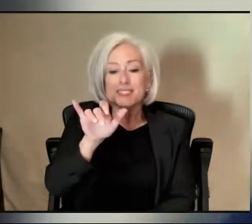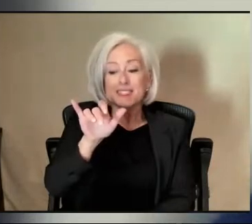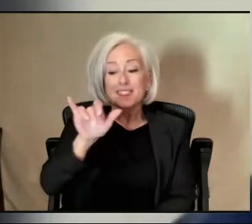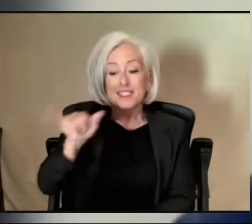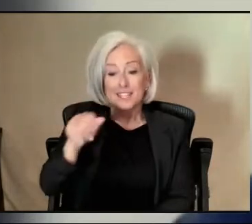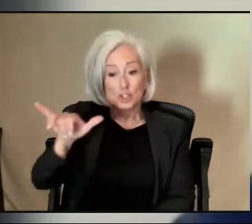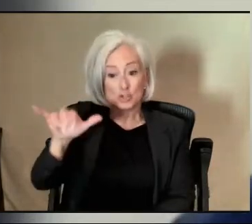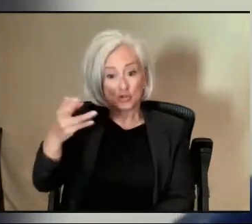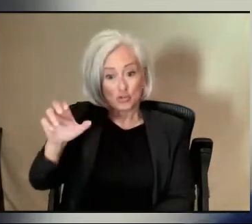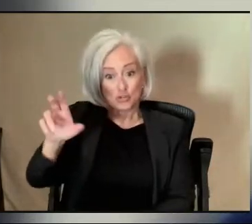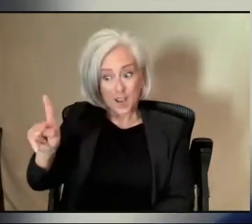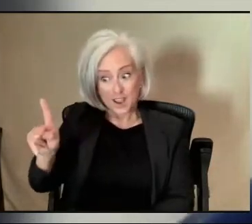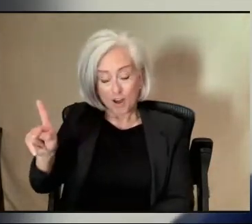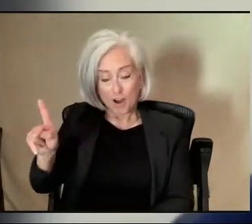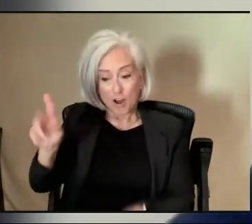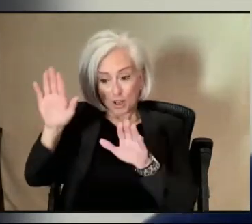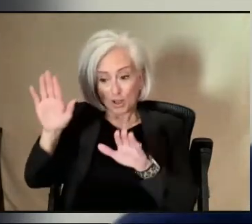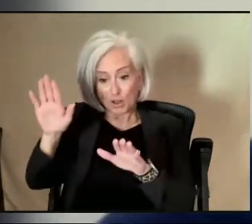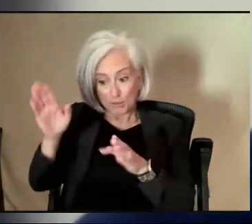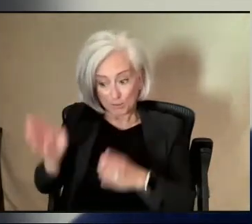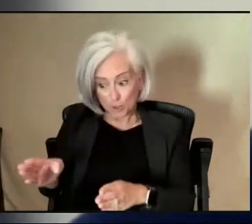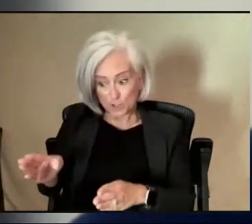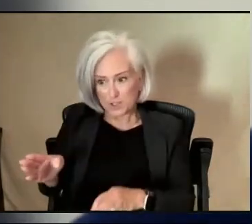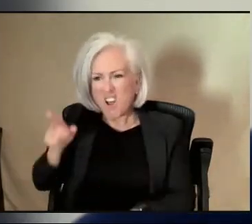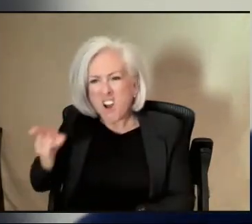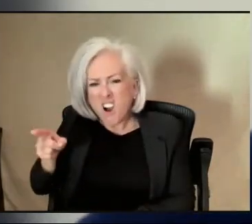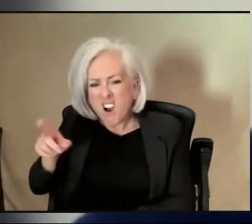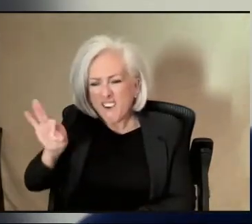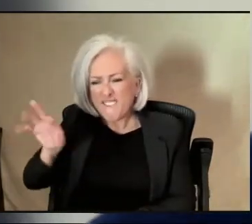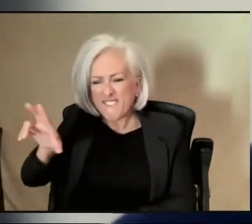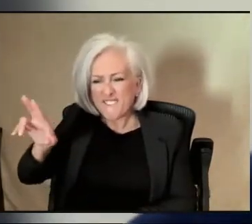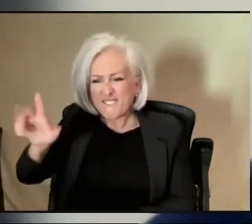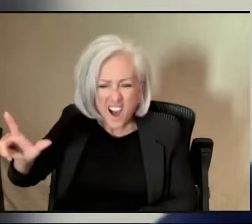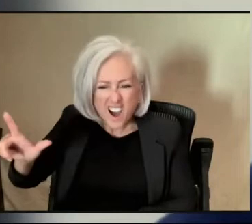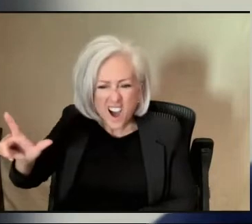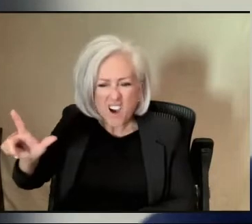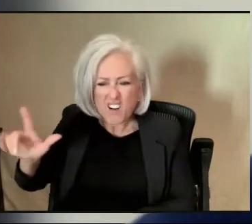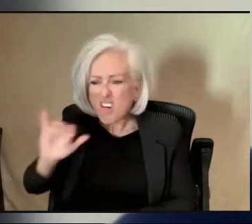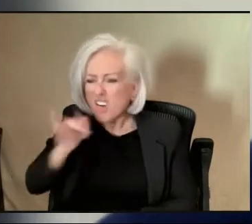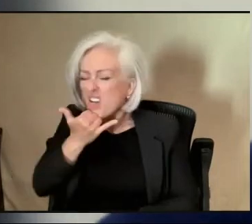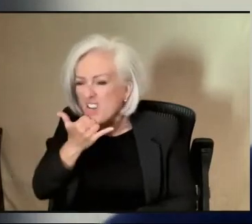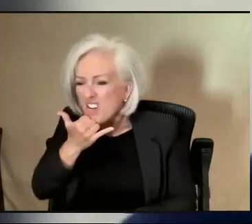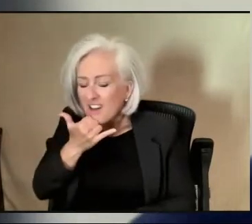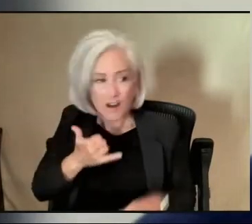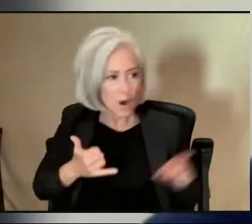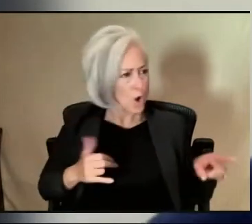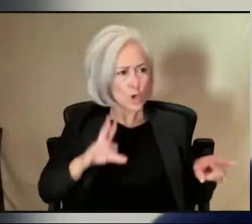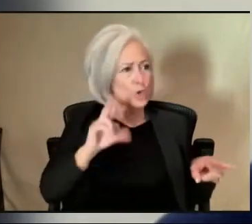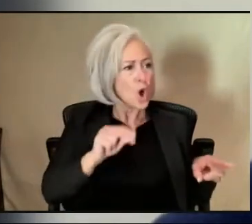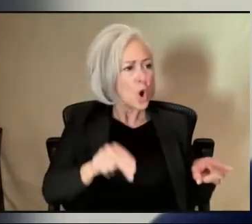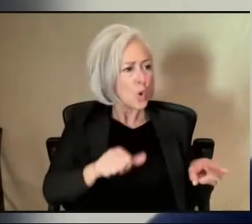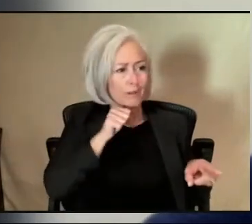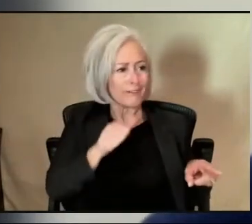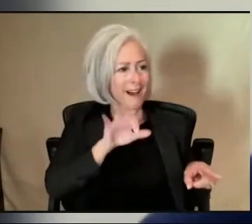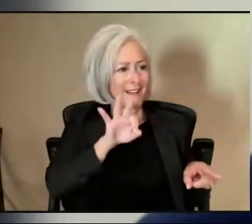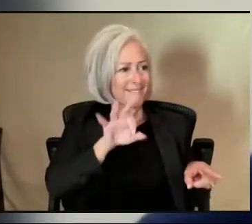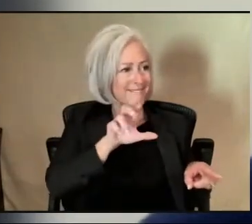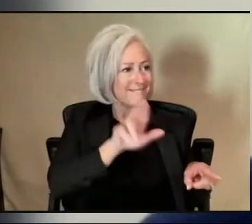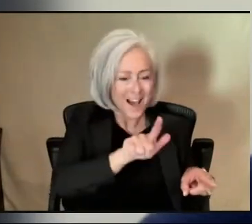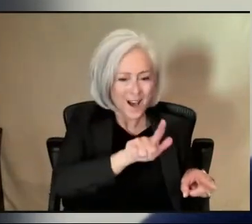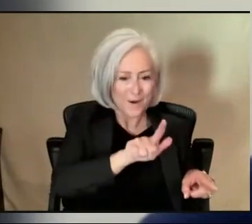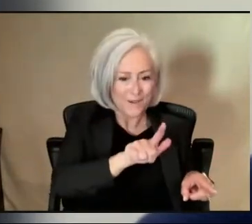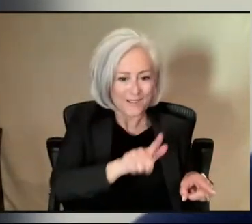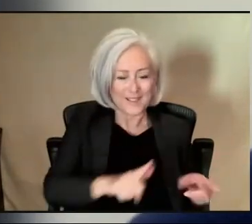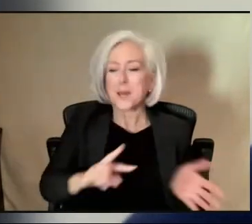fan could say, "Hey, that was a foul." And on the North Carolina side, that wasn't a foul. And that's that built-in bias of looking at the